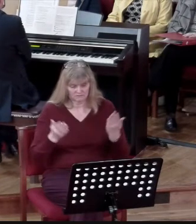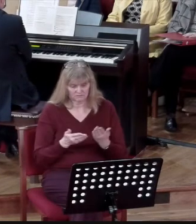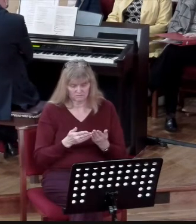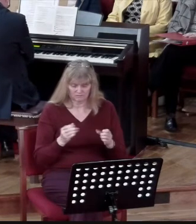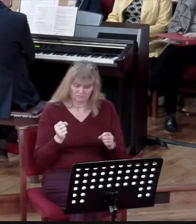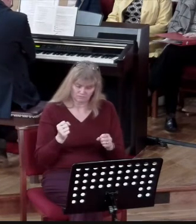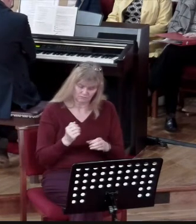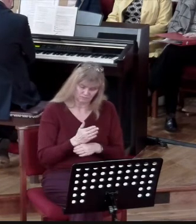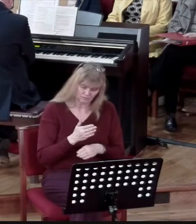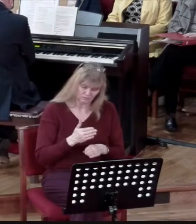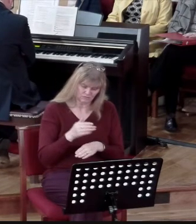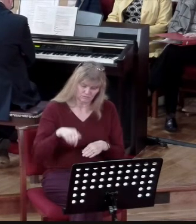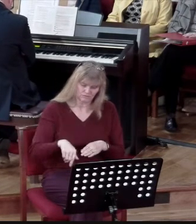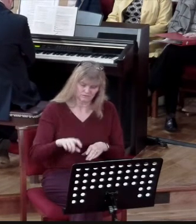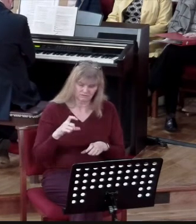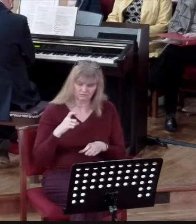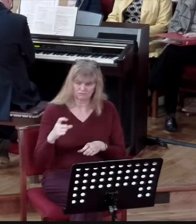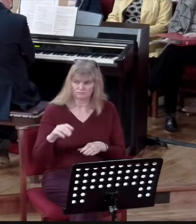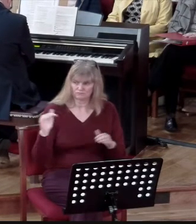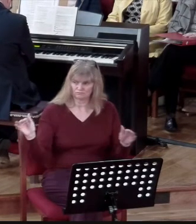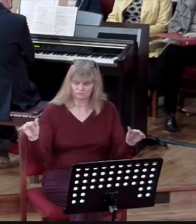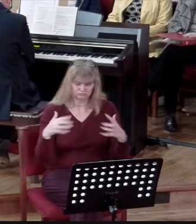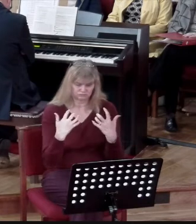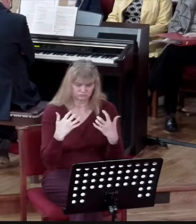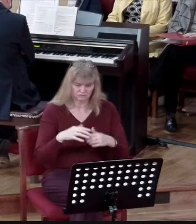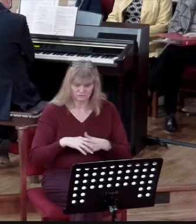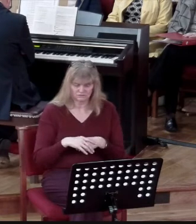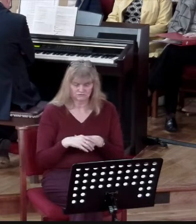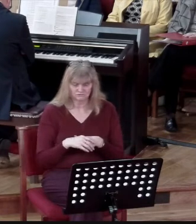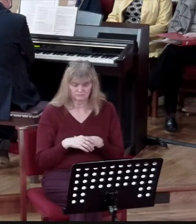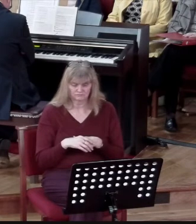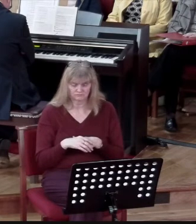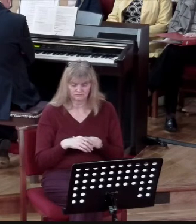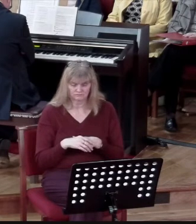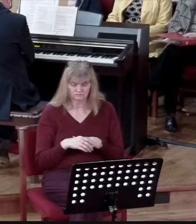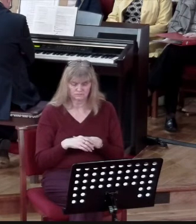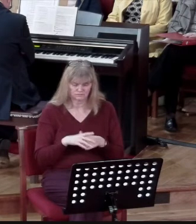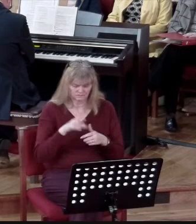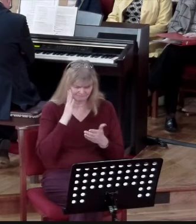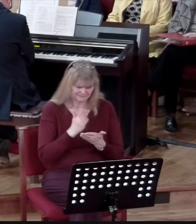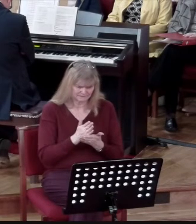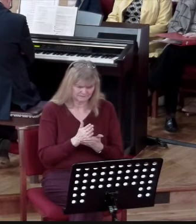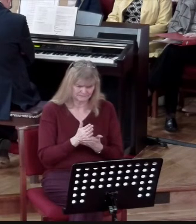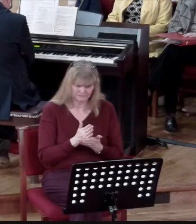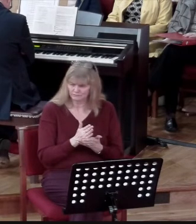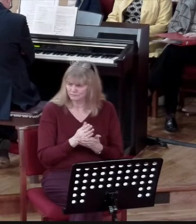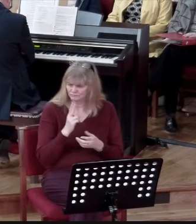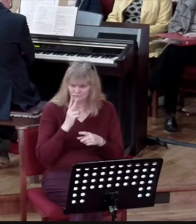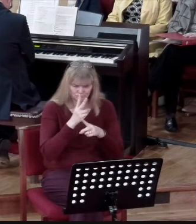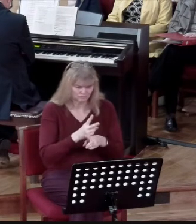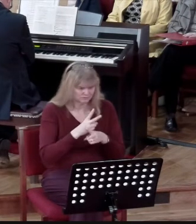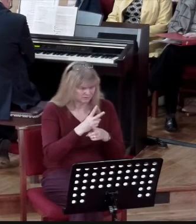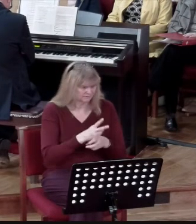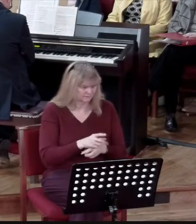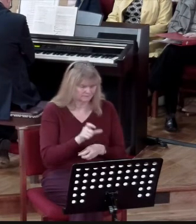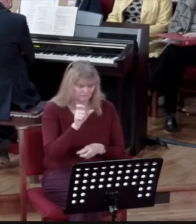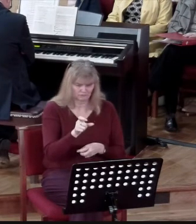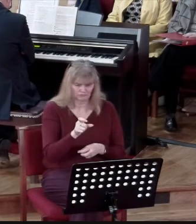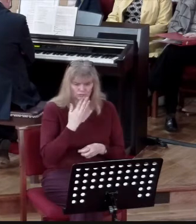And we commit to you too, the work of the nominating committee, that have to work in confidence, but we pray, Lord,